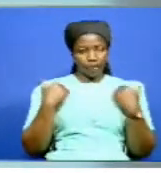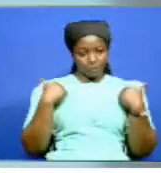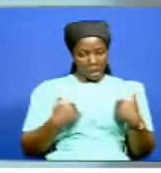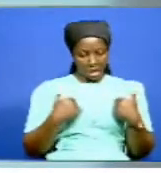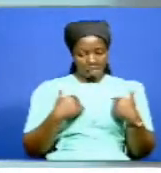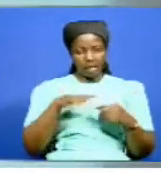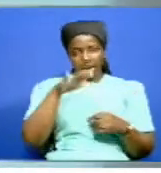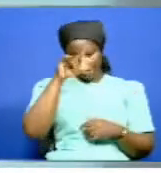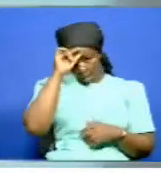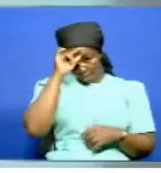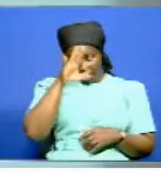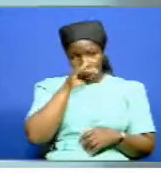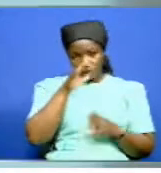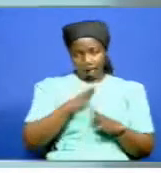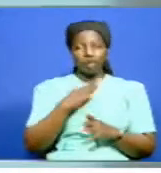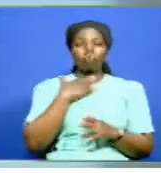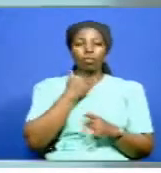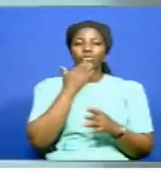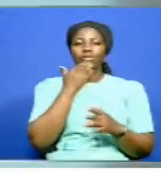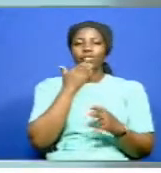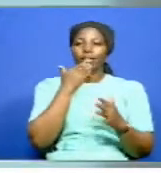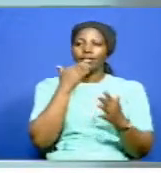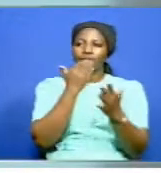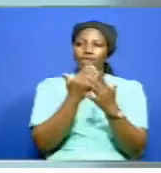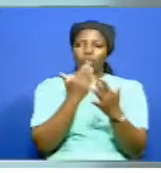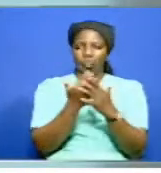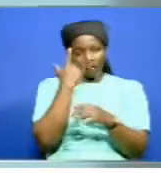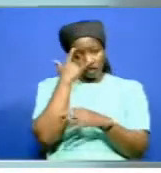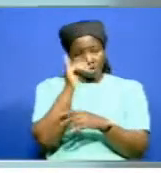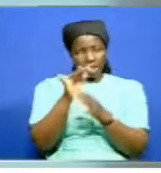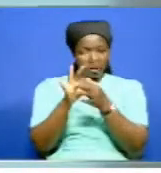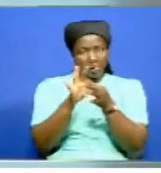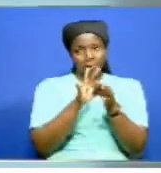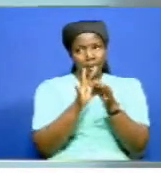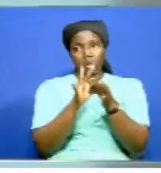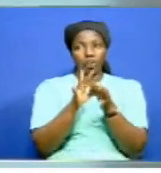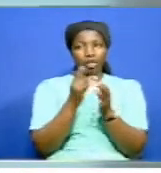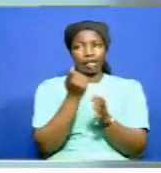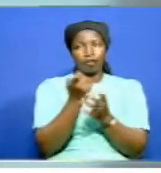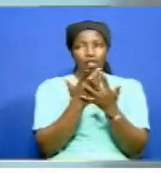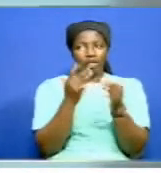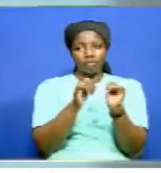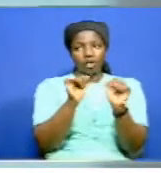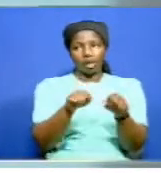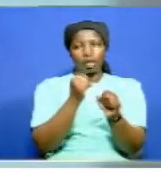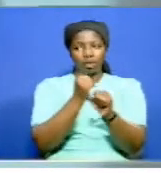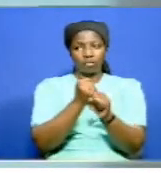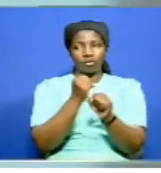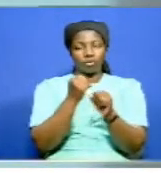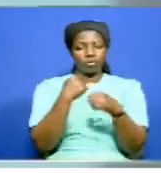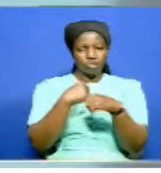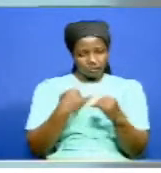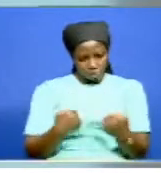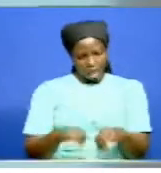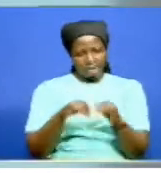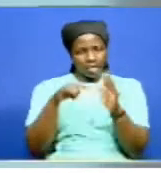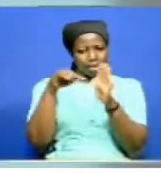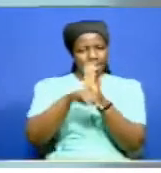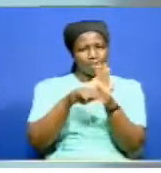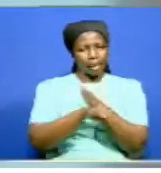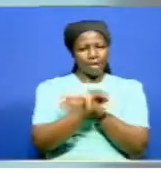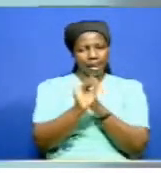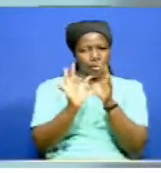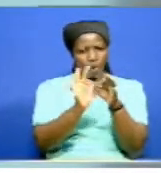I just want to say thank you for that collaboration, and perhaps the least we can do is to try and deepen it and even extend it even